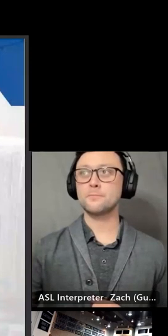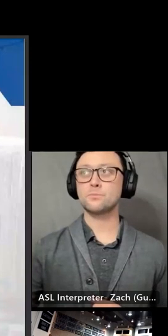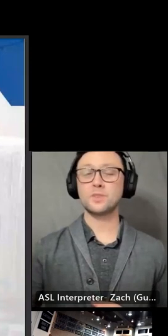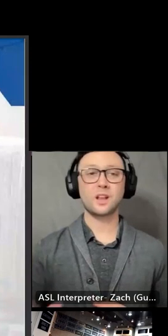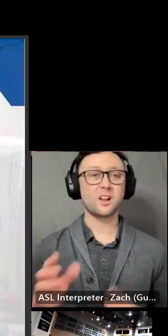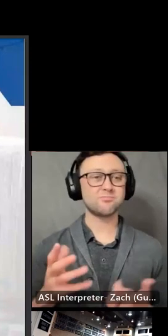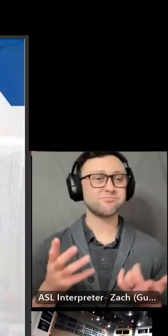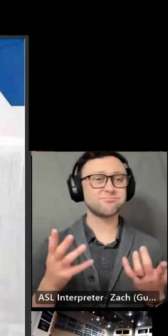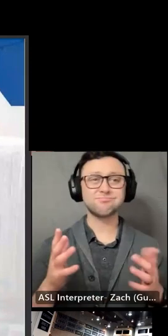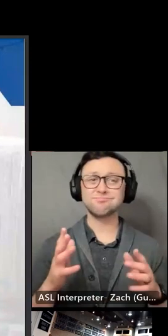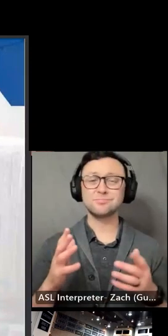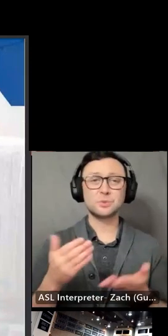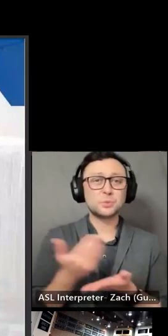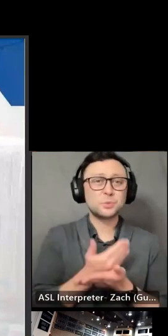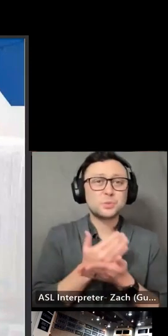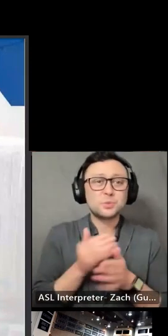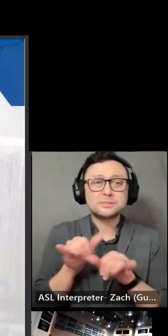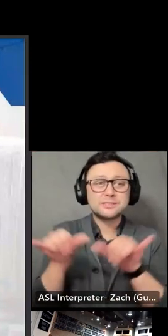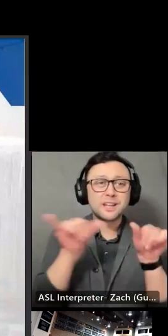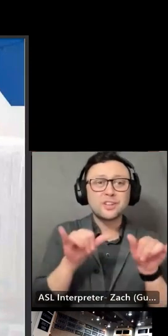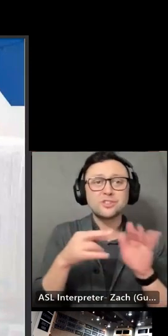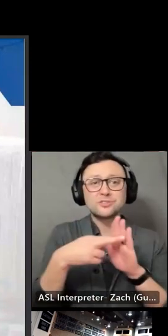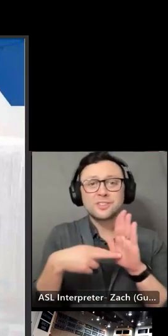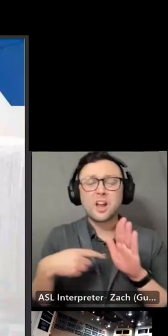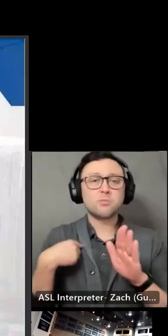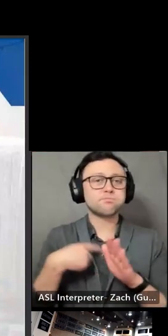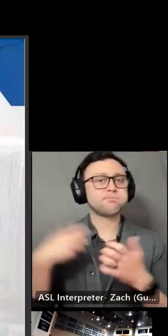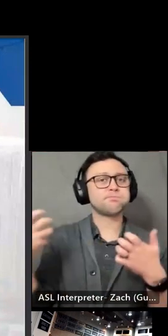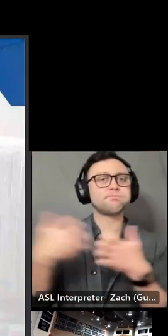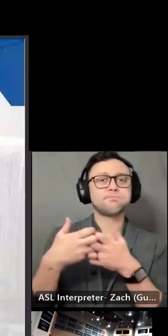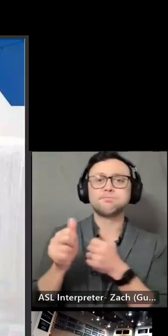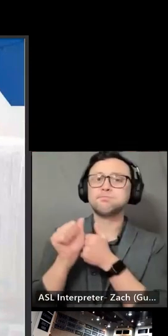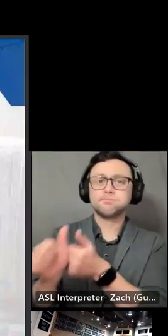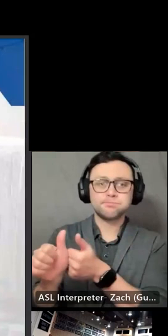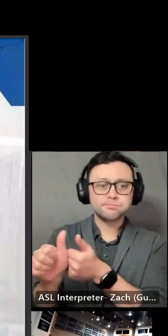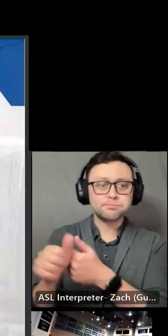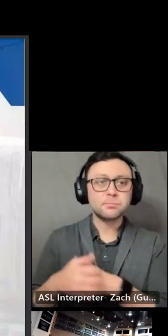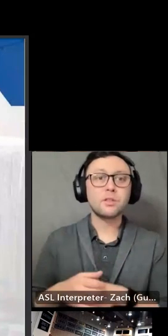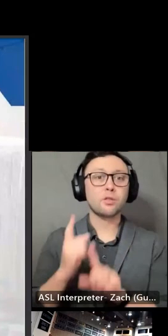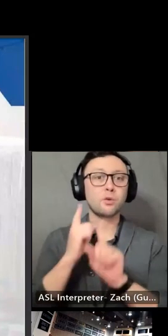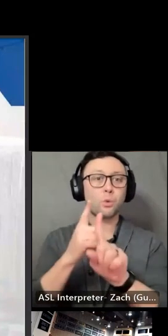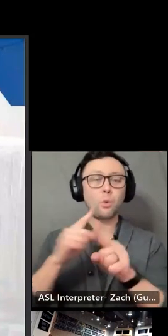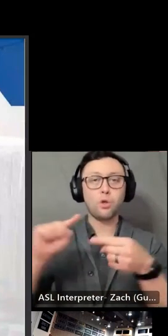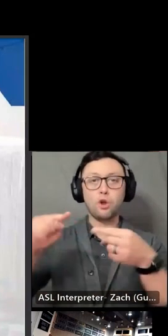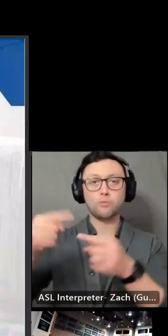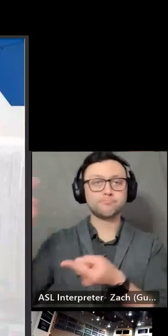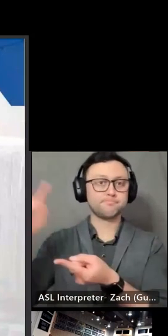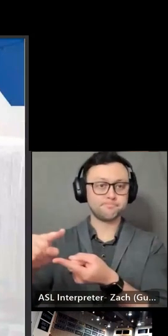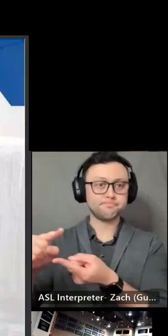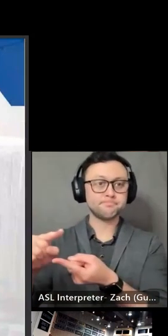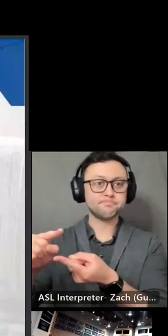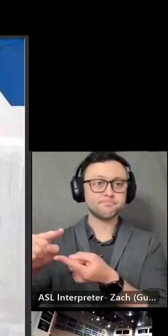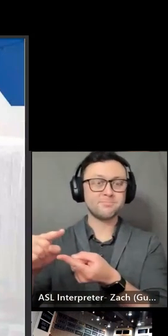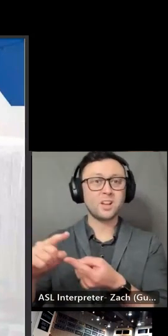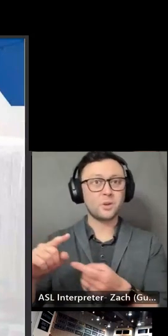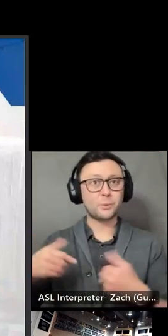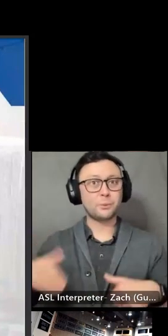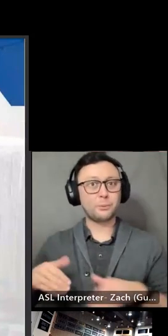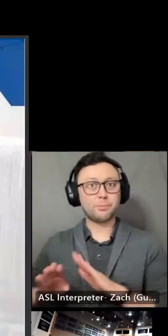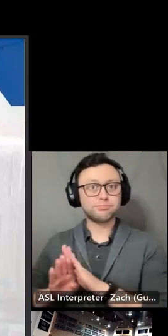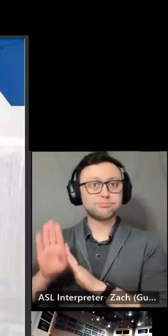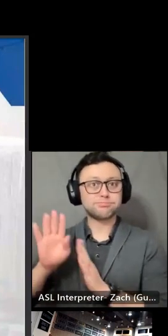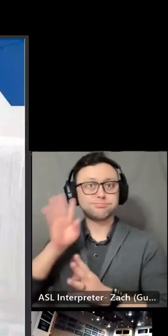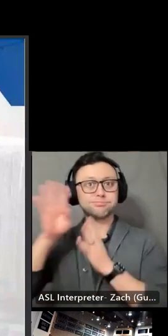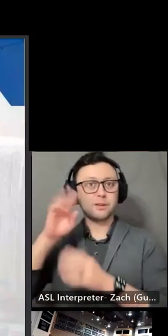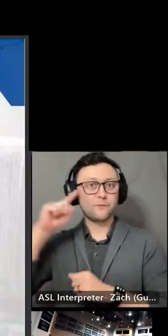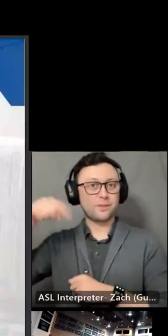with the latest standards in building code and our carbon reduction strategy in the Commonwealth, but it's something that's pretty innovative for building at